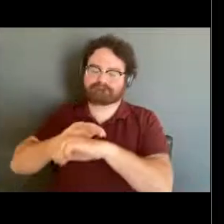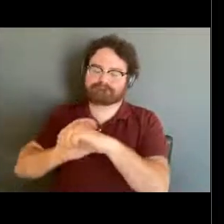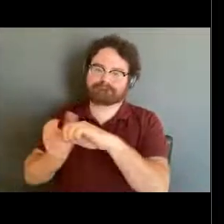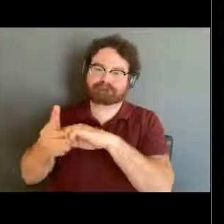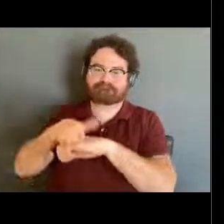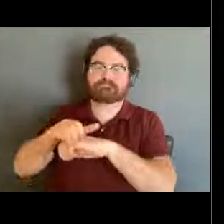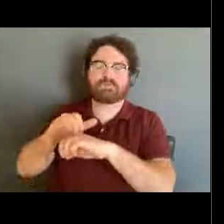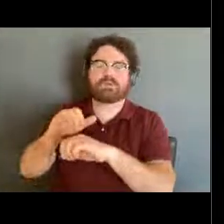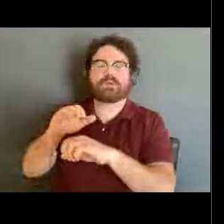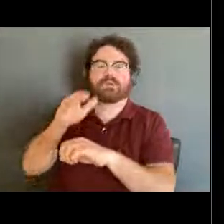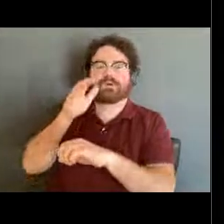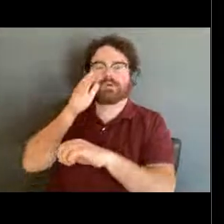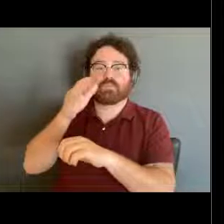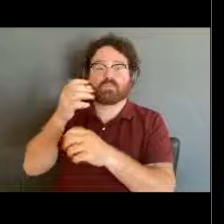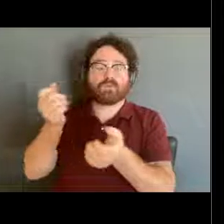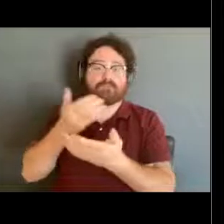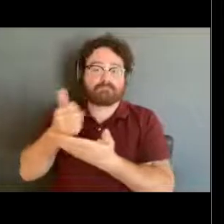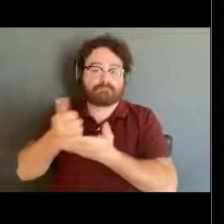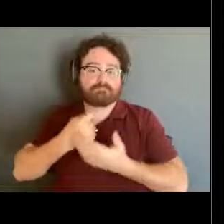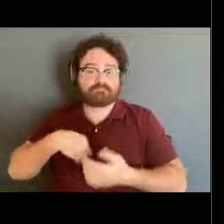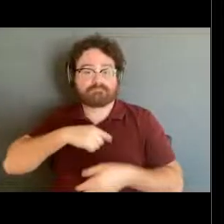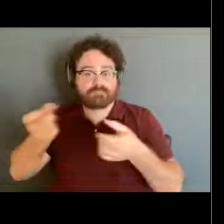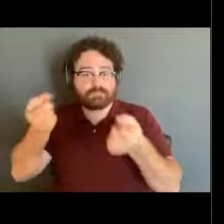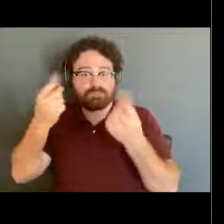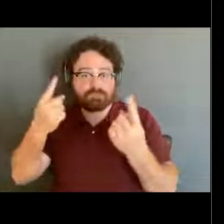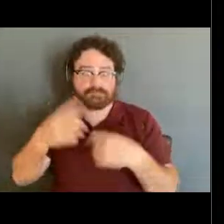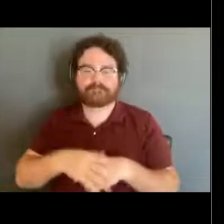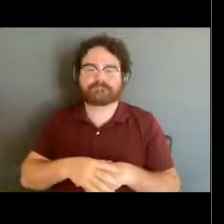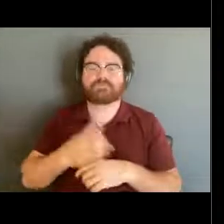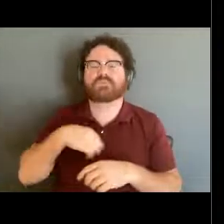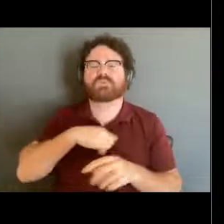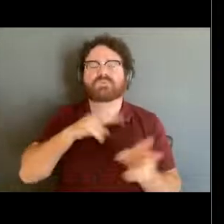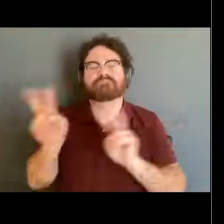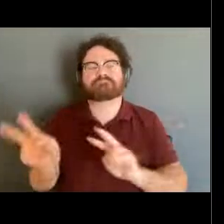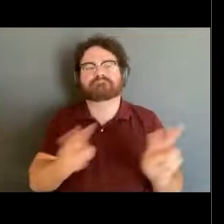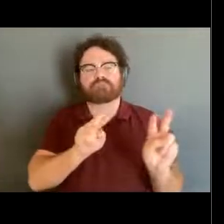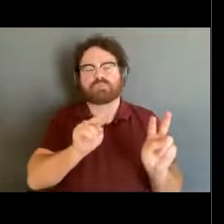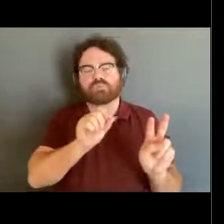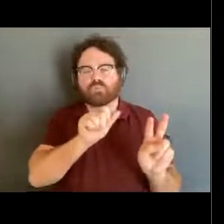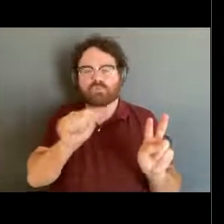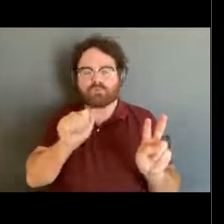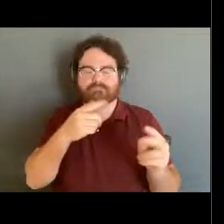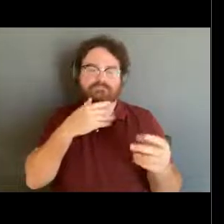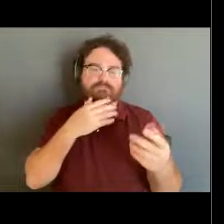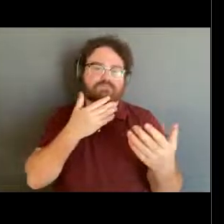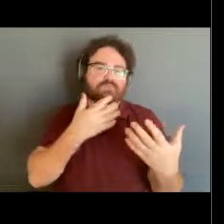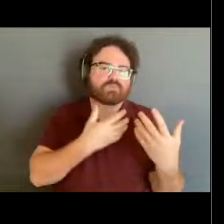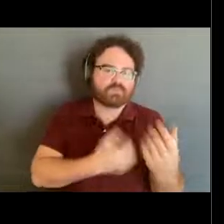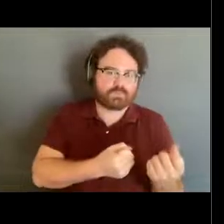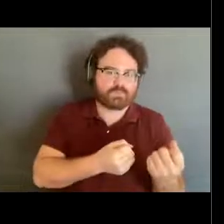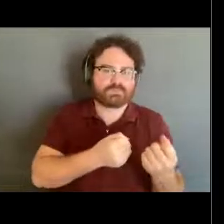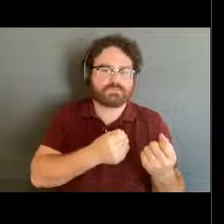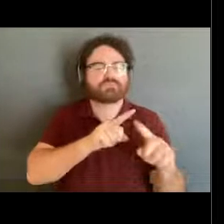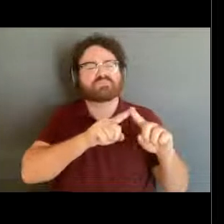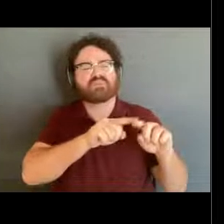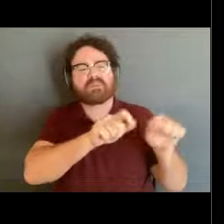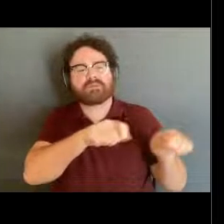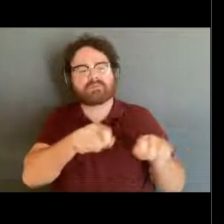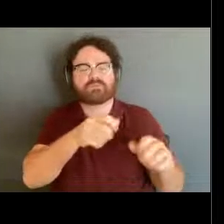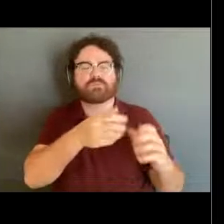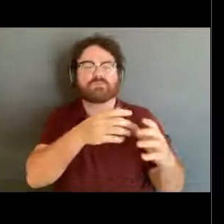engagement with the international communities who have come to see NOAA as a trusted and reliable source of information who then pushed others for action. And in the end,